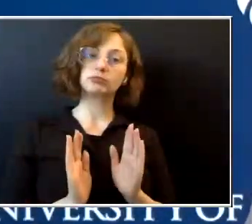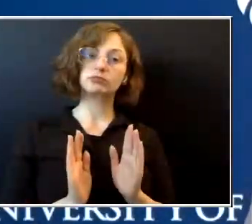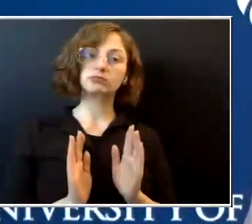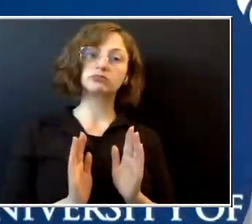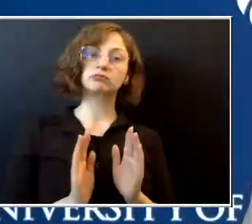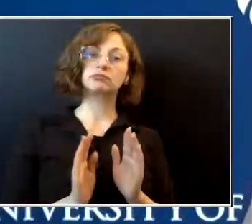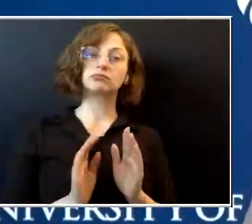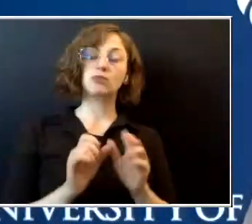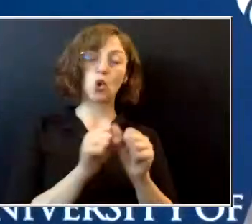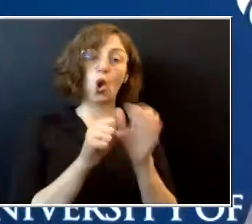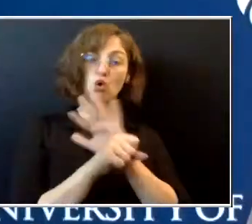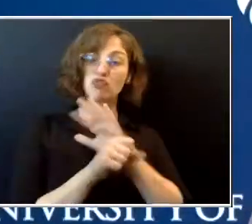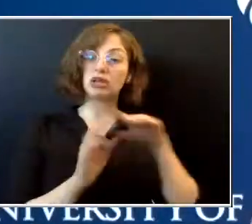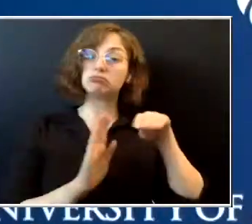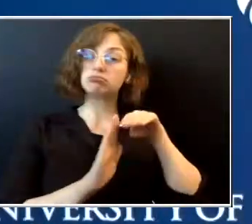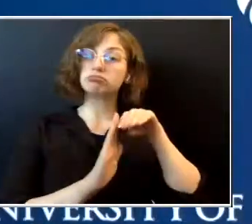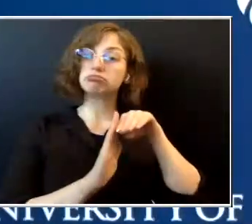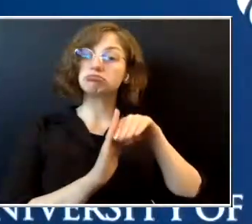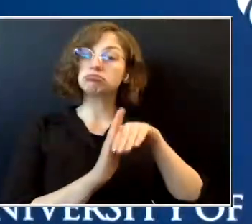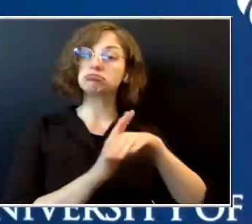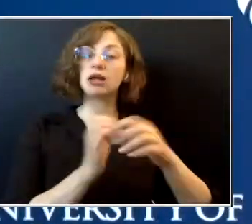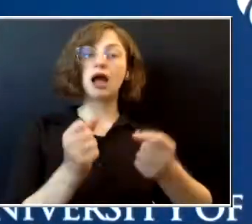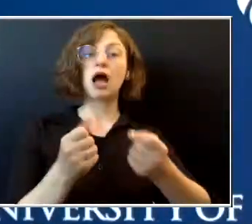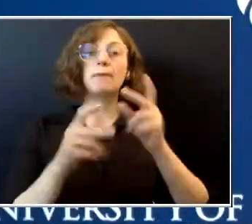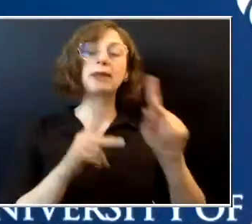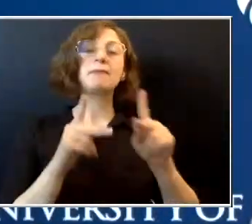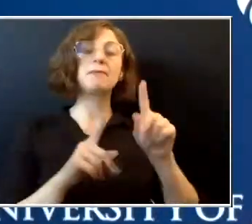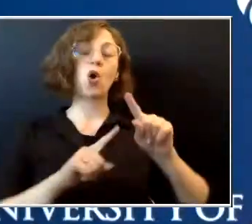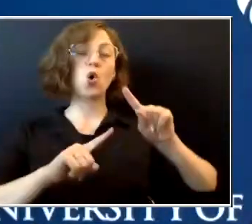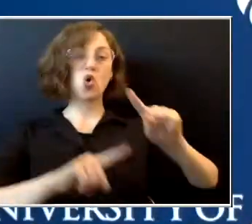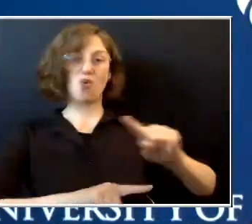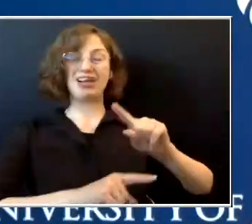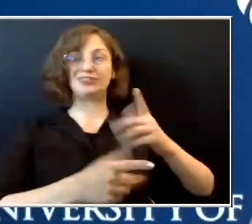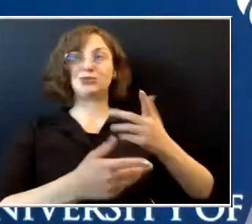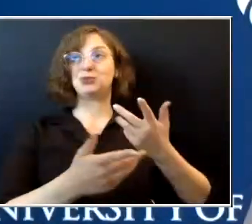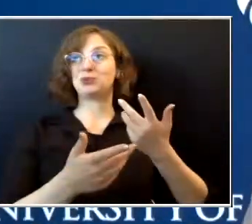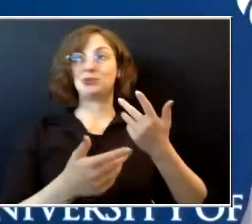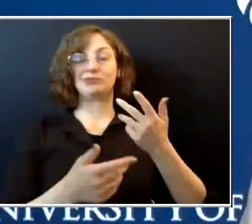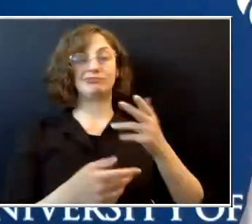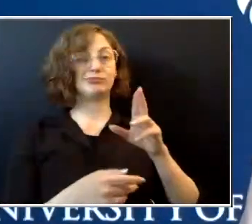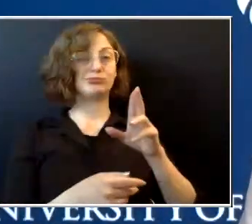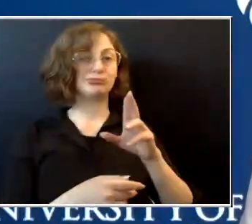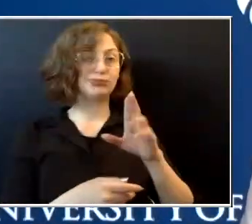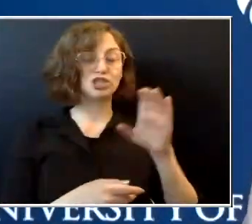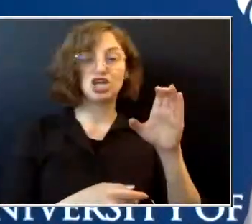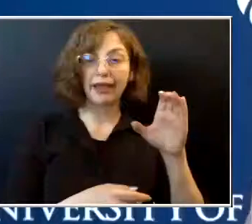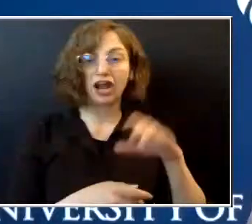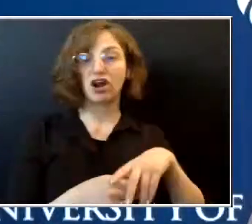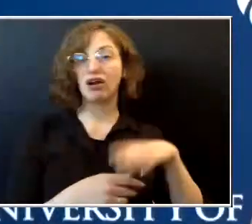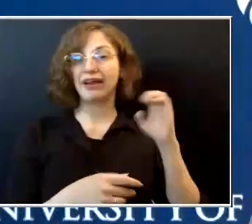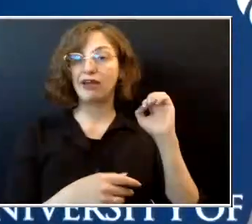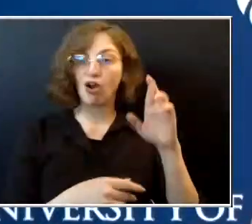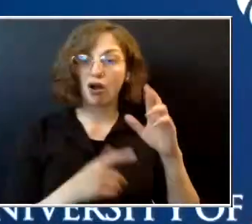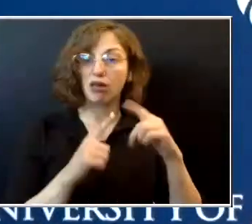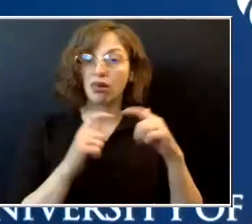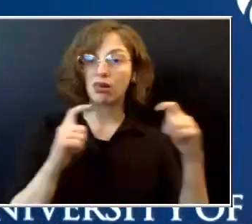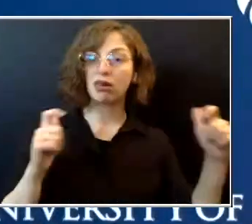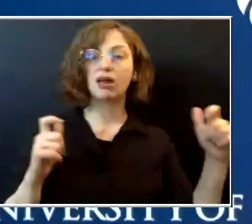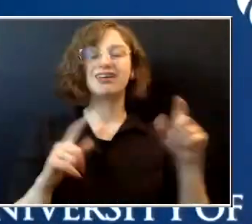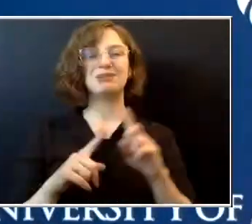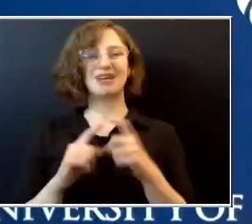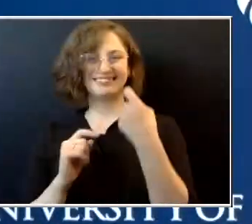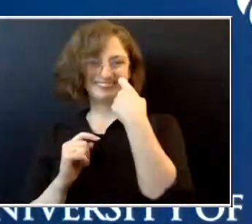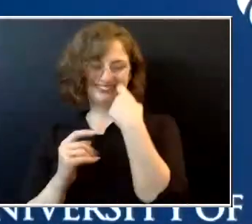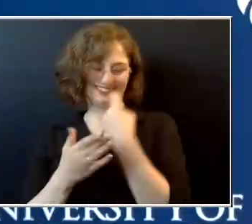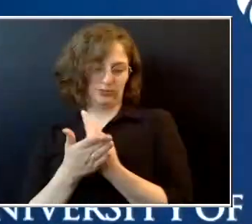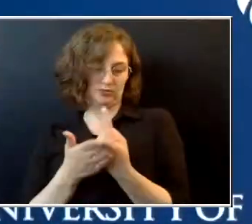as people going to outpatient facilities to be evaluated. But within the last week, they've seen a slight increase in the number of clinical